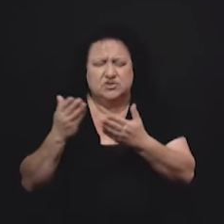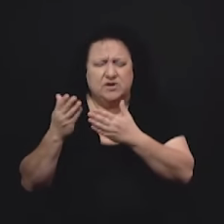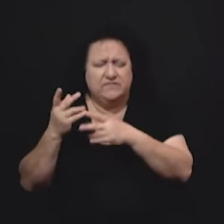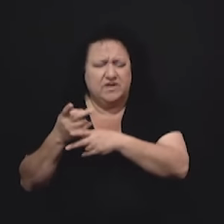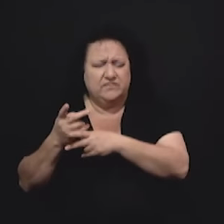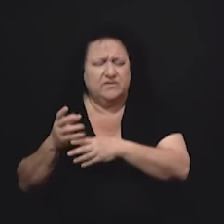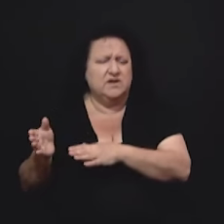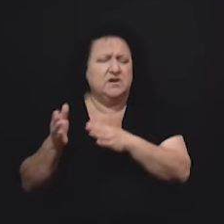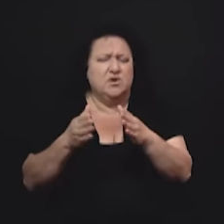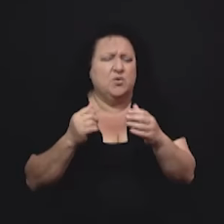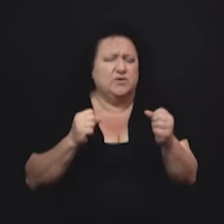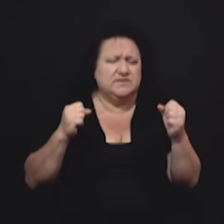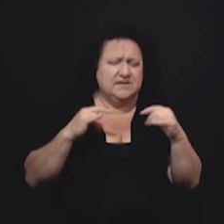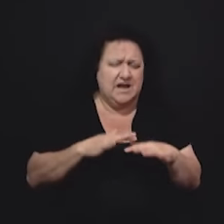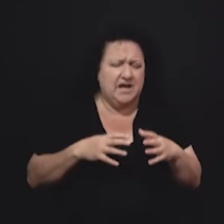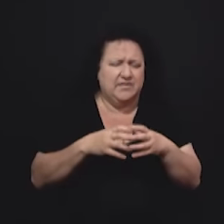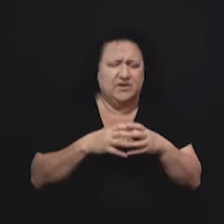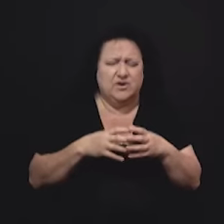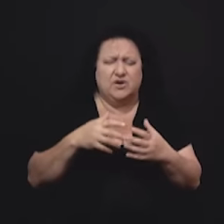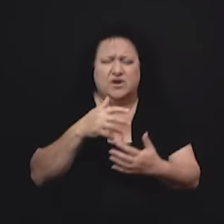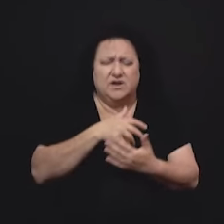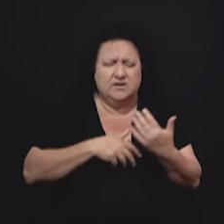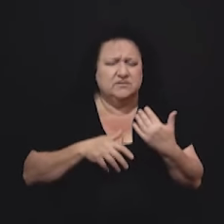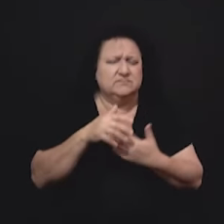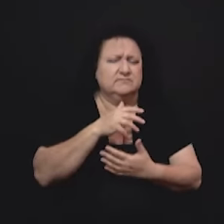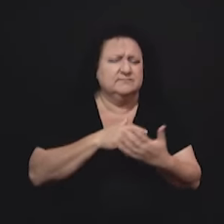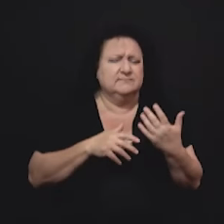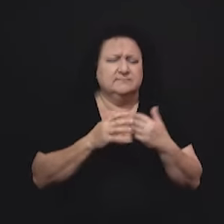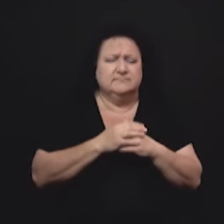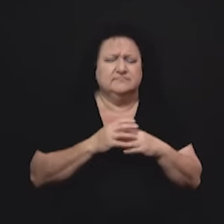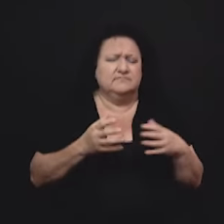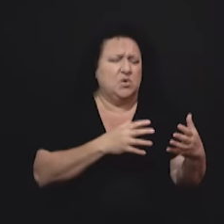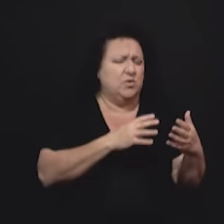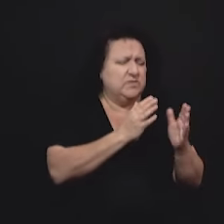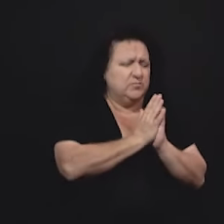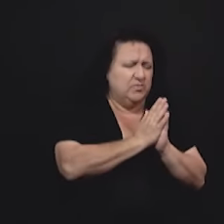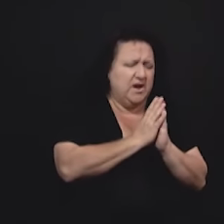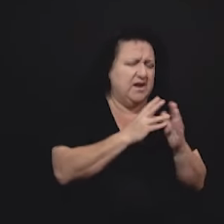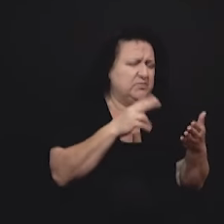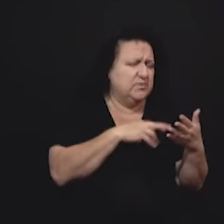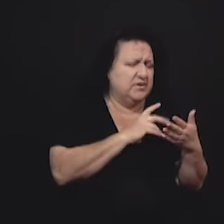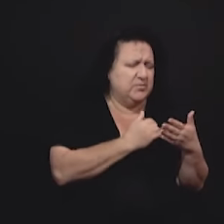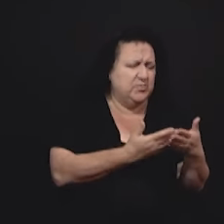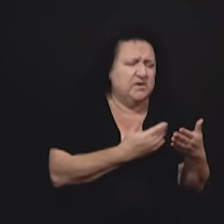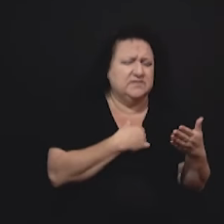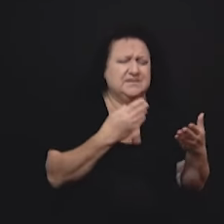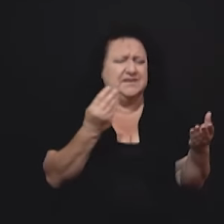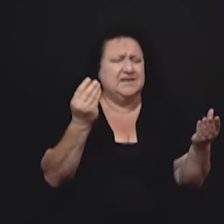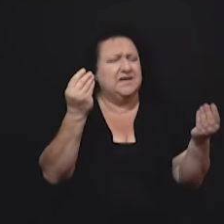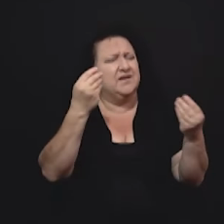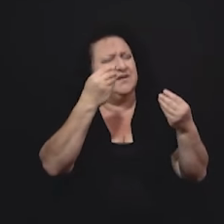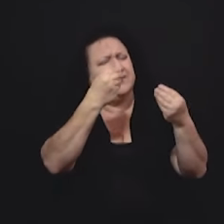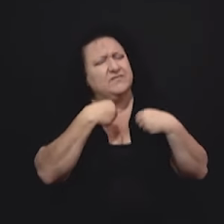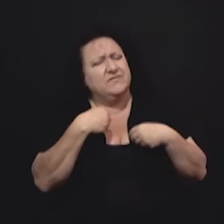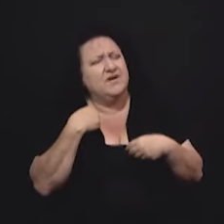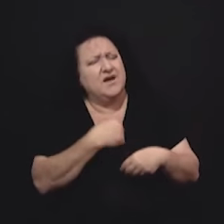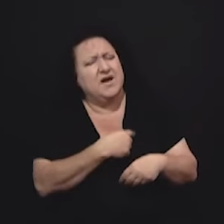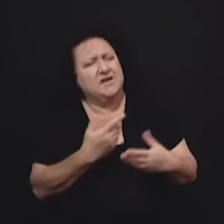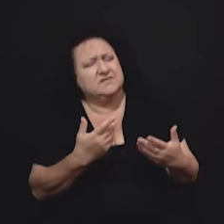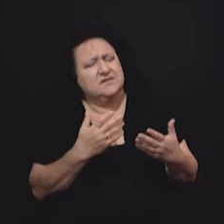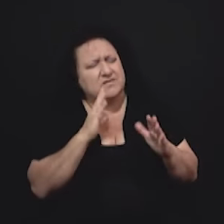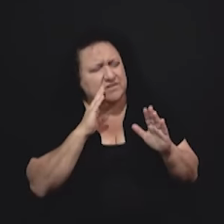or to pray, or to read your word. God, would you give us the focus? Would you give us the ability to keep the main thing the